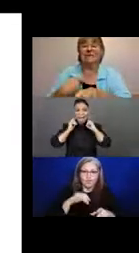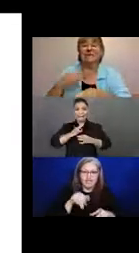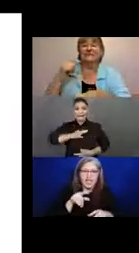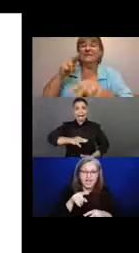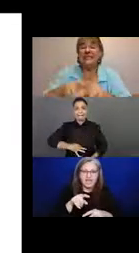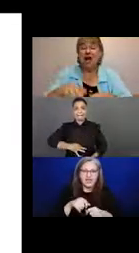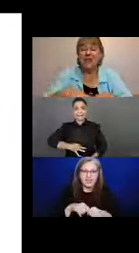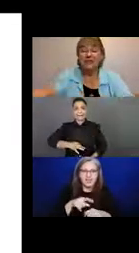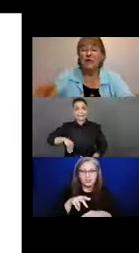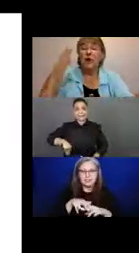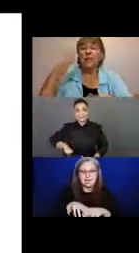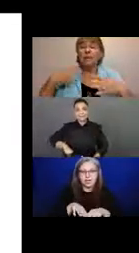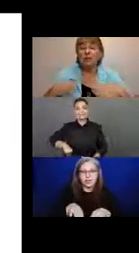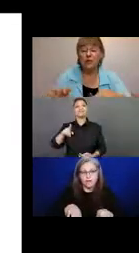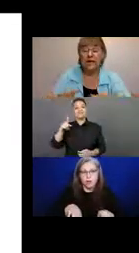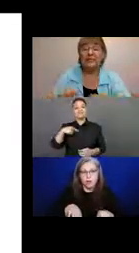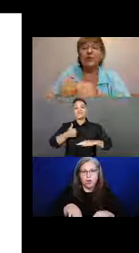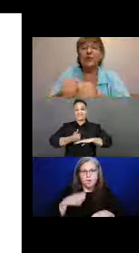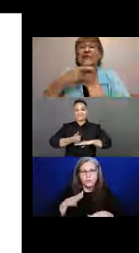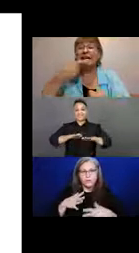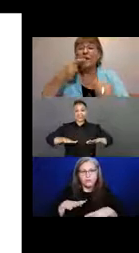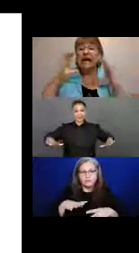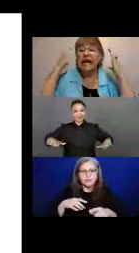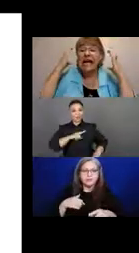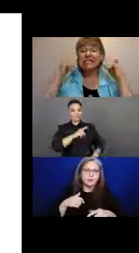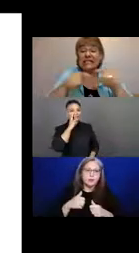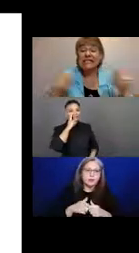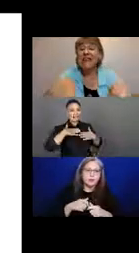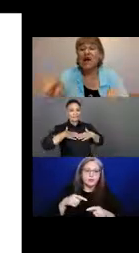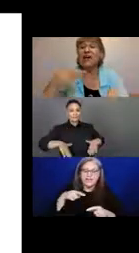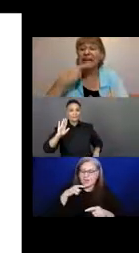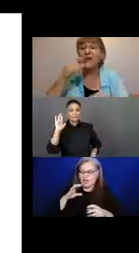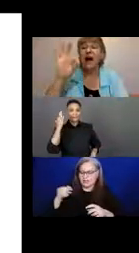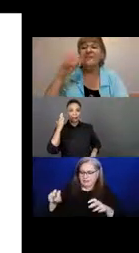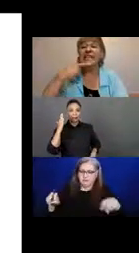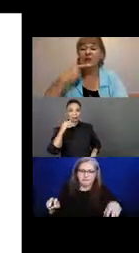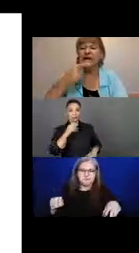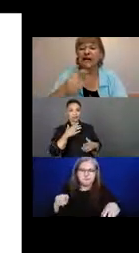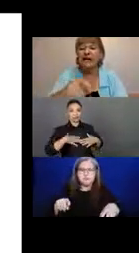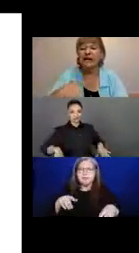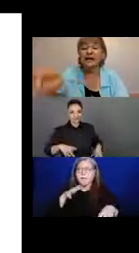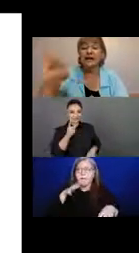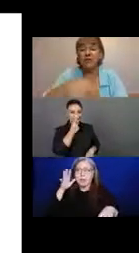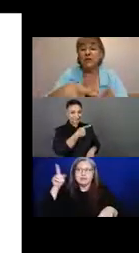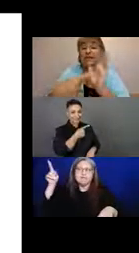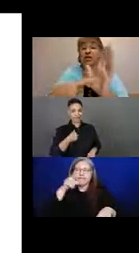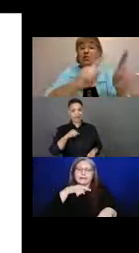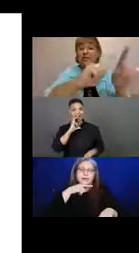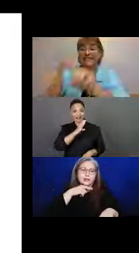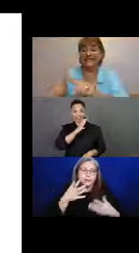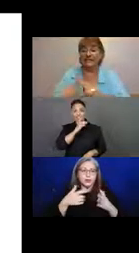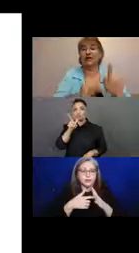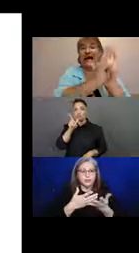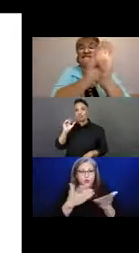And then sitting on the floor in the blue dress with hearing cousins. They are hearing of hearing. So that shows